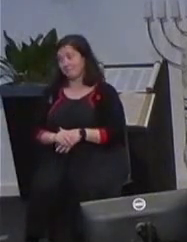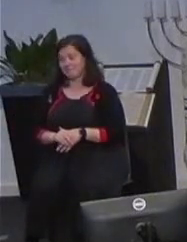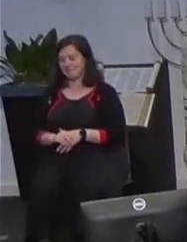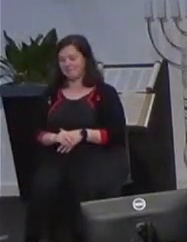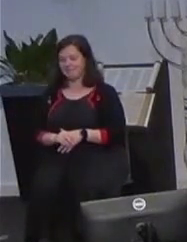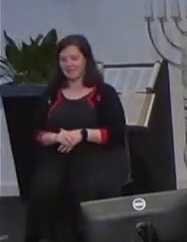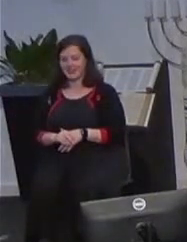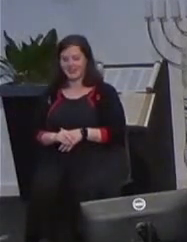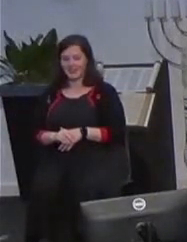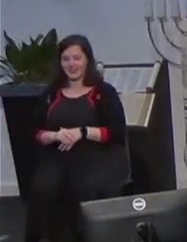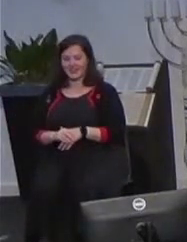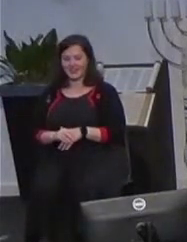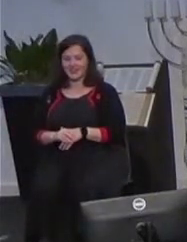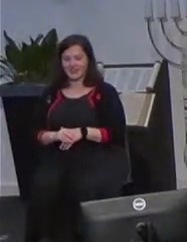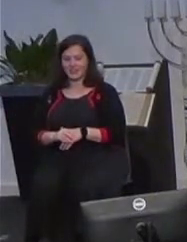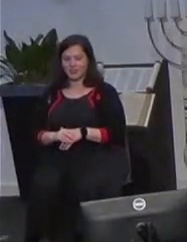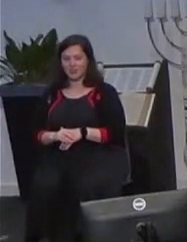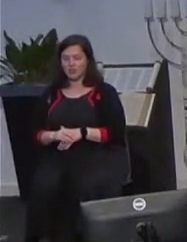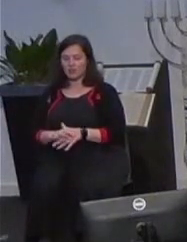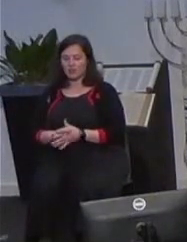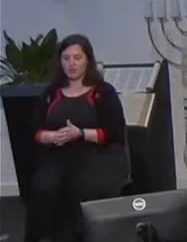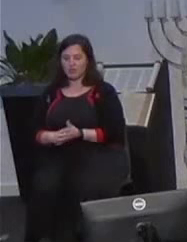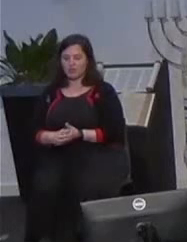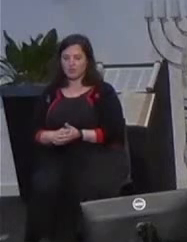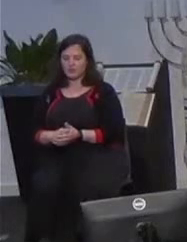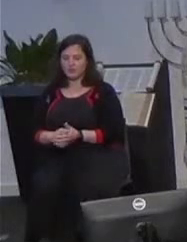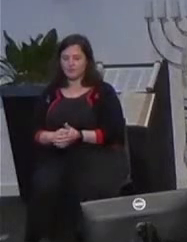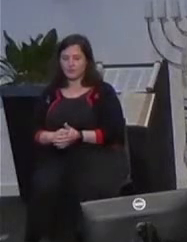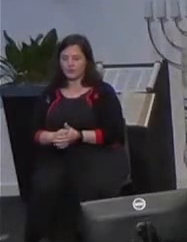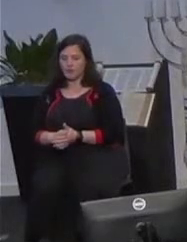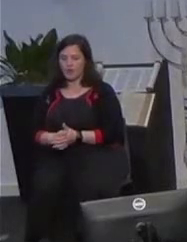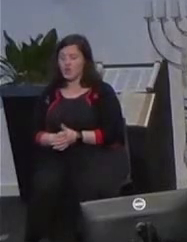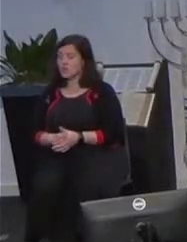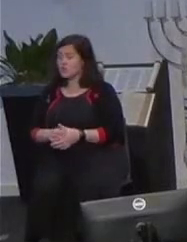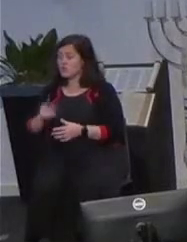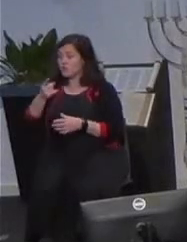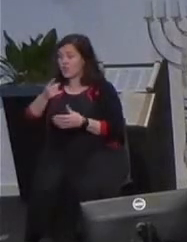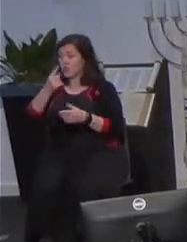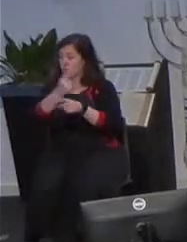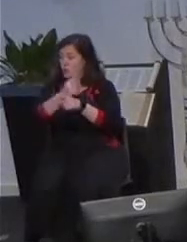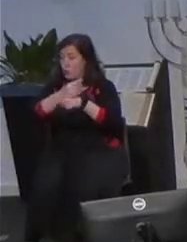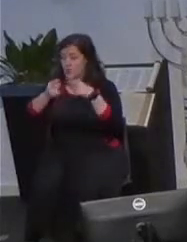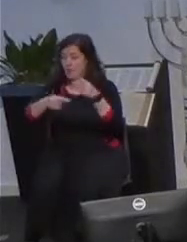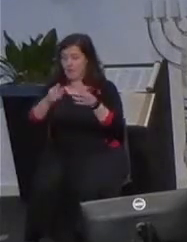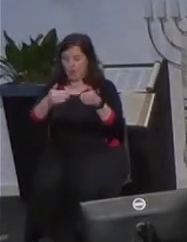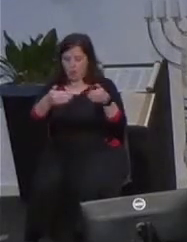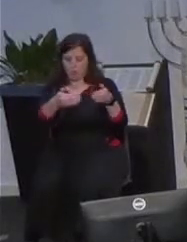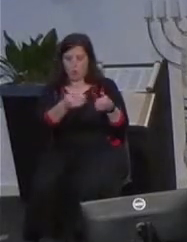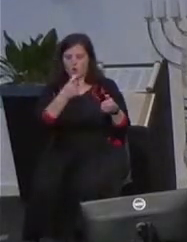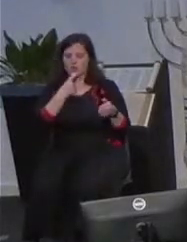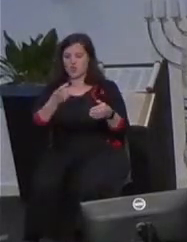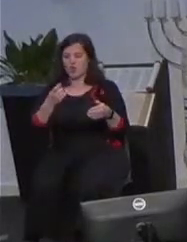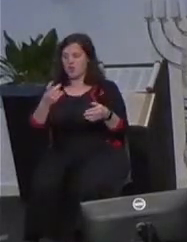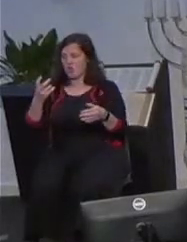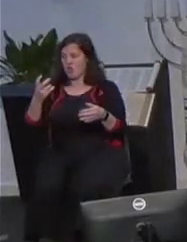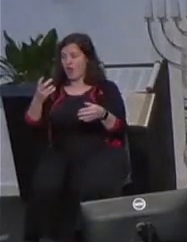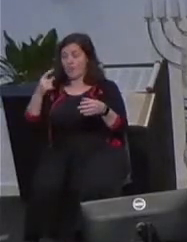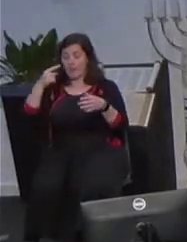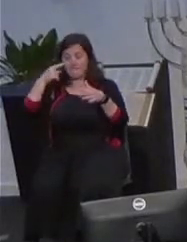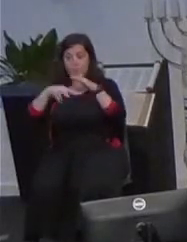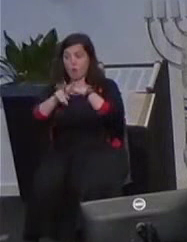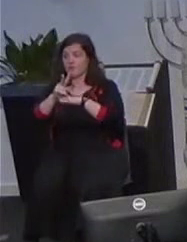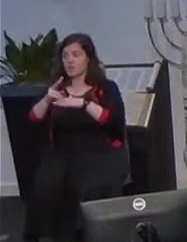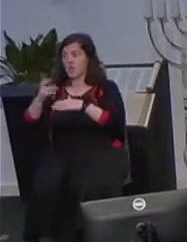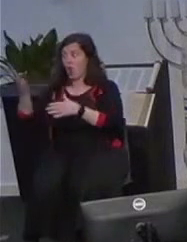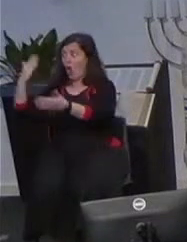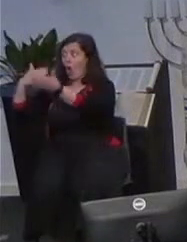This is not just a fulfillment of Old Testament prophecy, but it's actually a prophecy that Jesus made of himself. When he